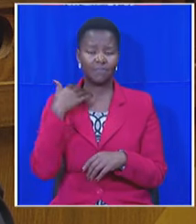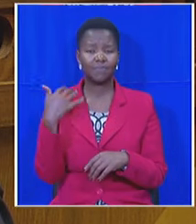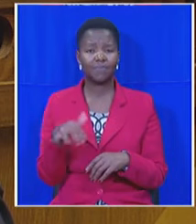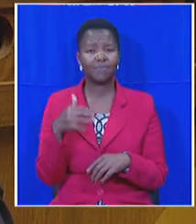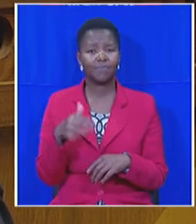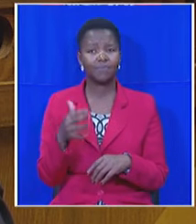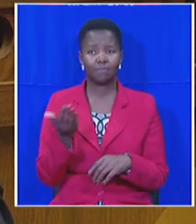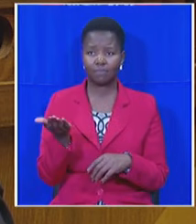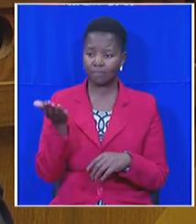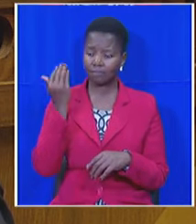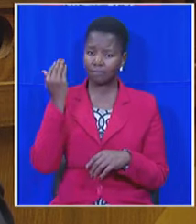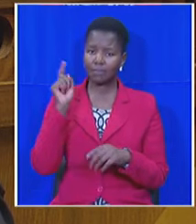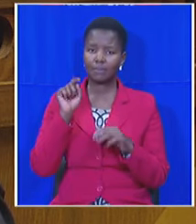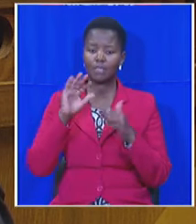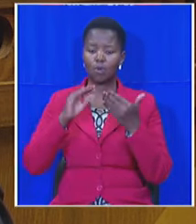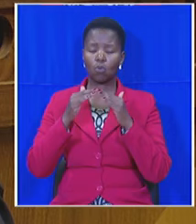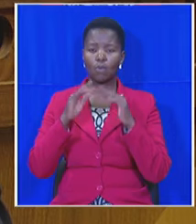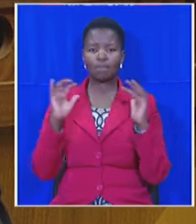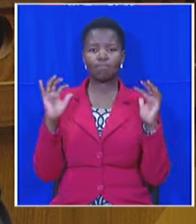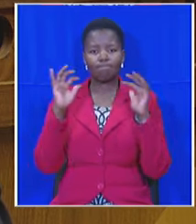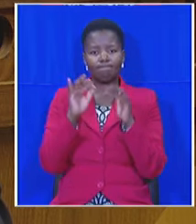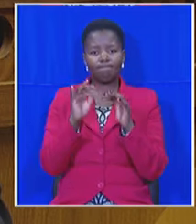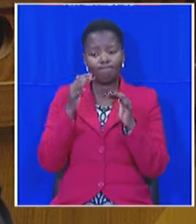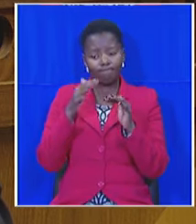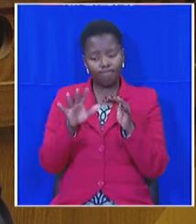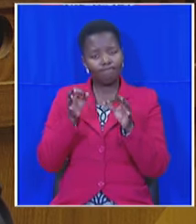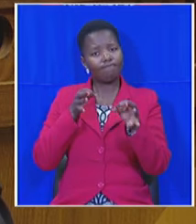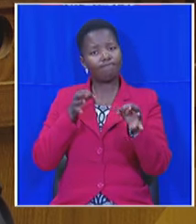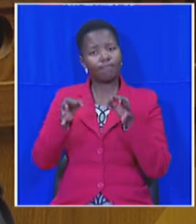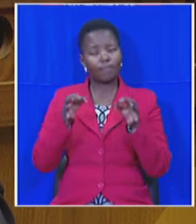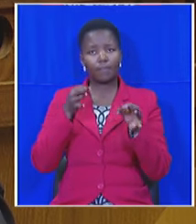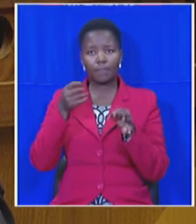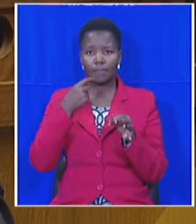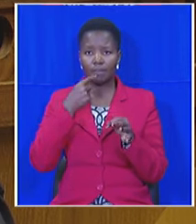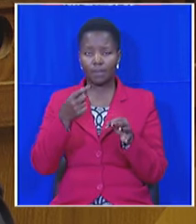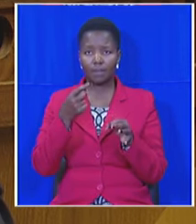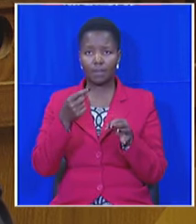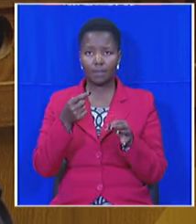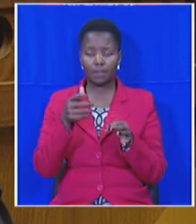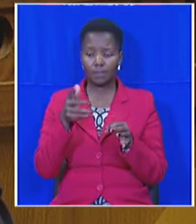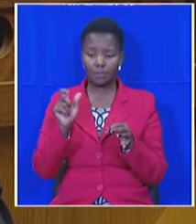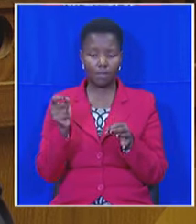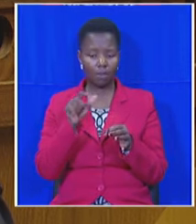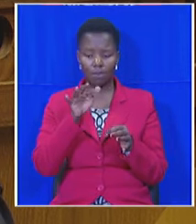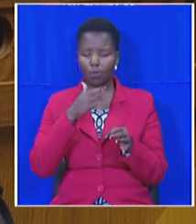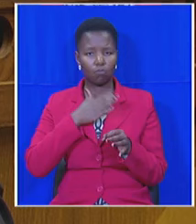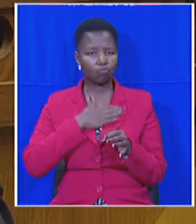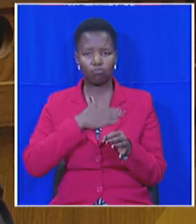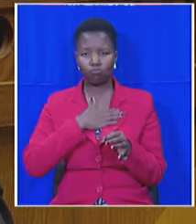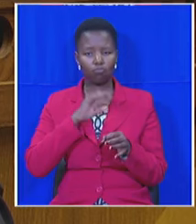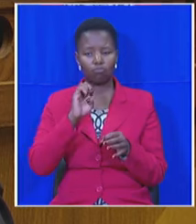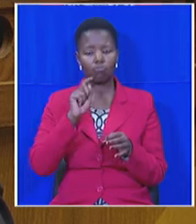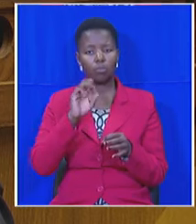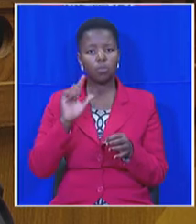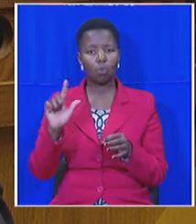on e-tolls, it was made loud and clear all parties at the meeting did not want e-tolls. The public